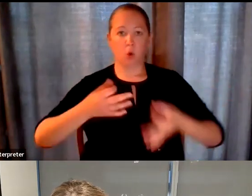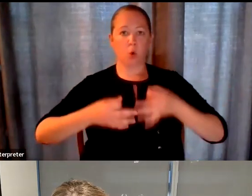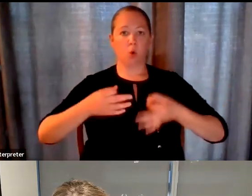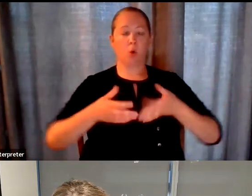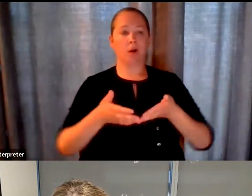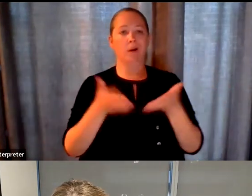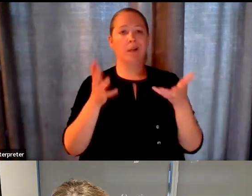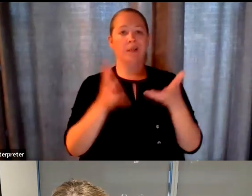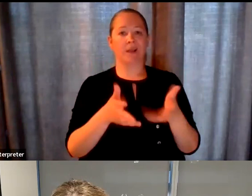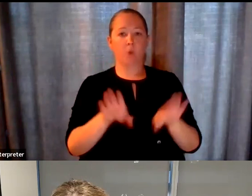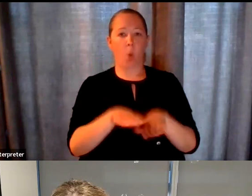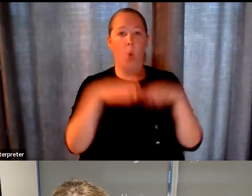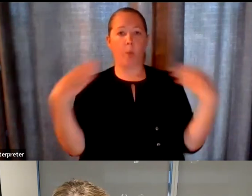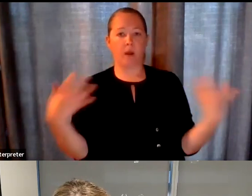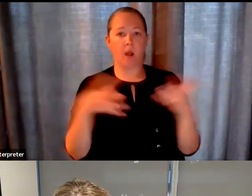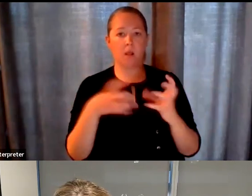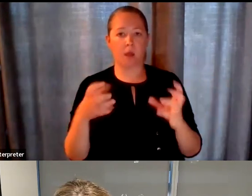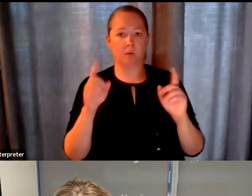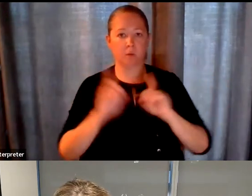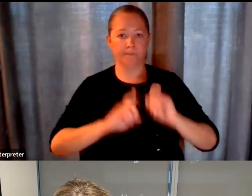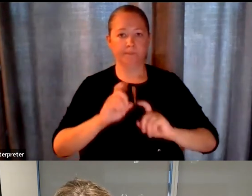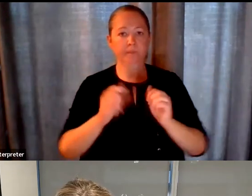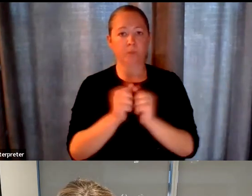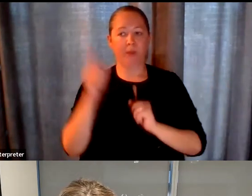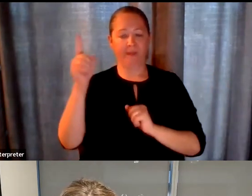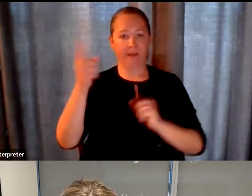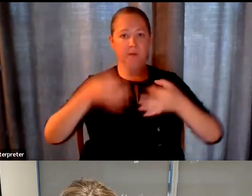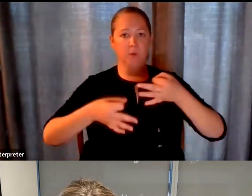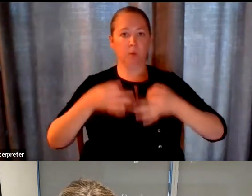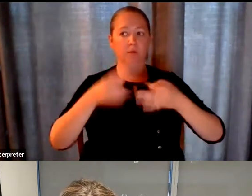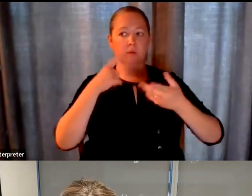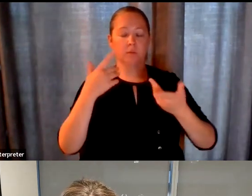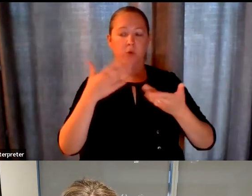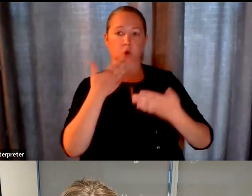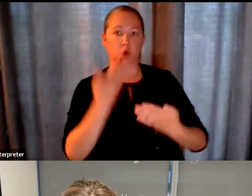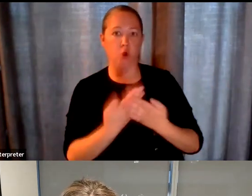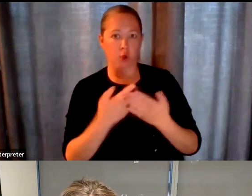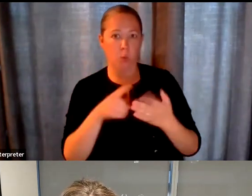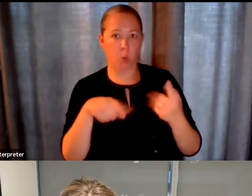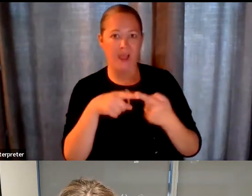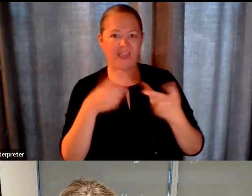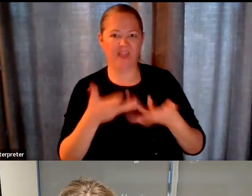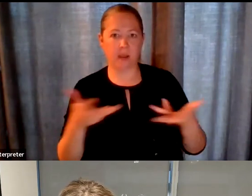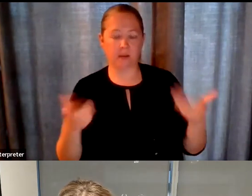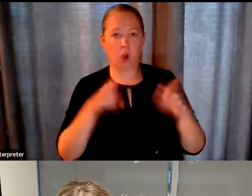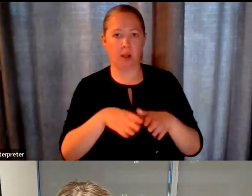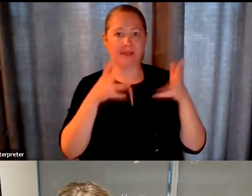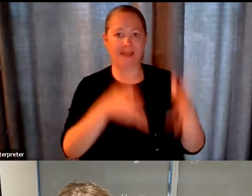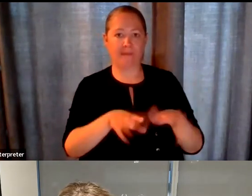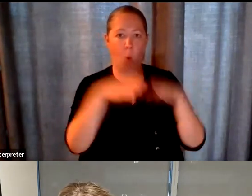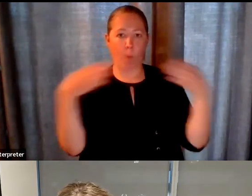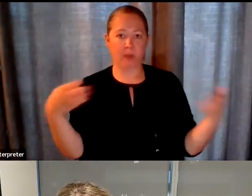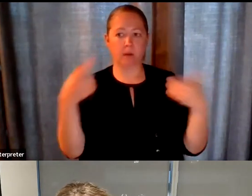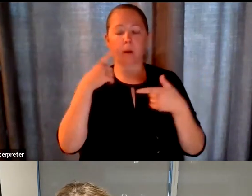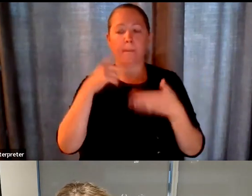lot of questions. And so, with this court, it's good when things are left open. It's good when things are not definitive, because it means that there's